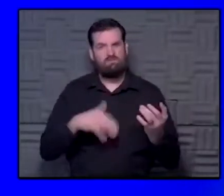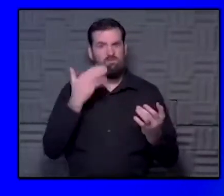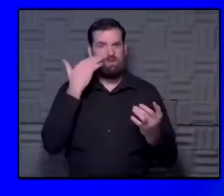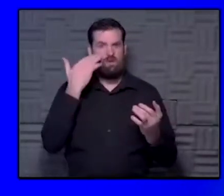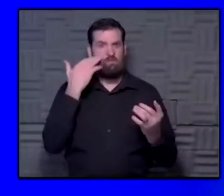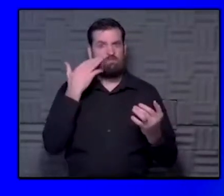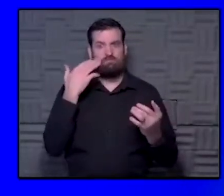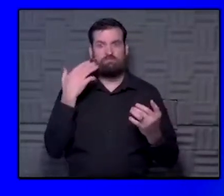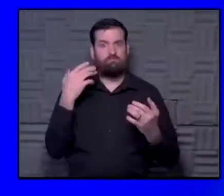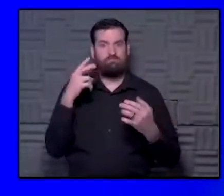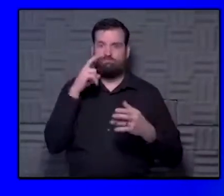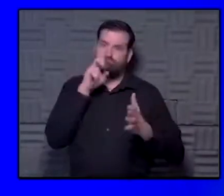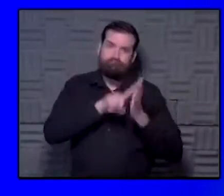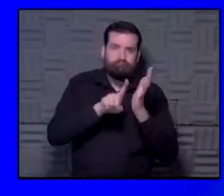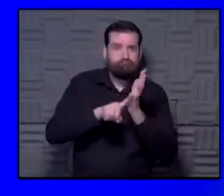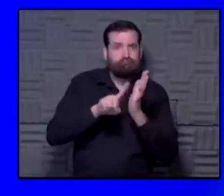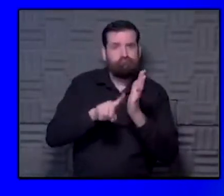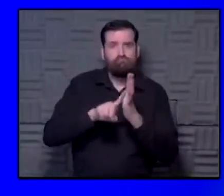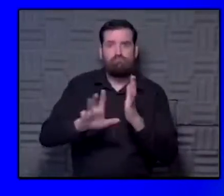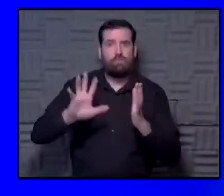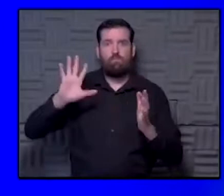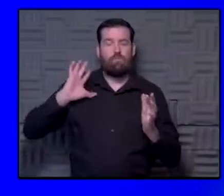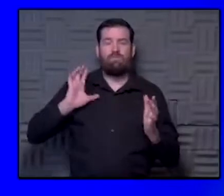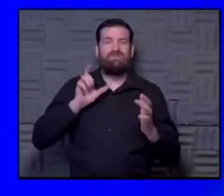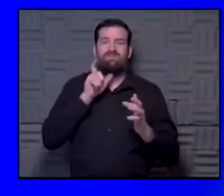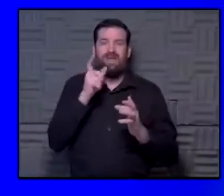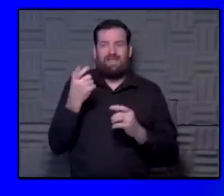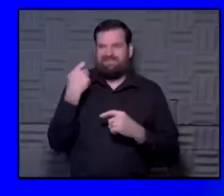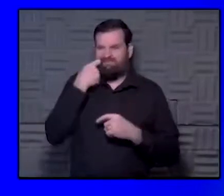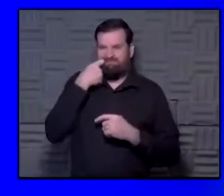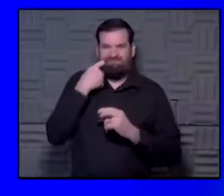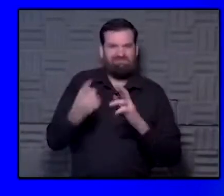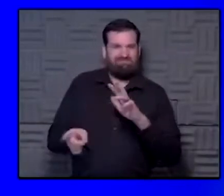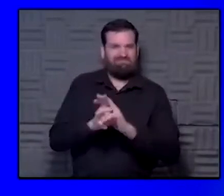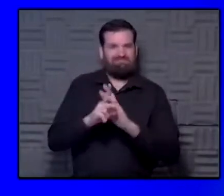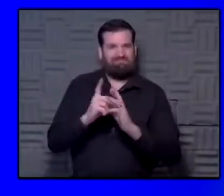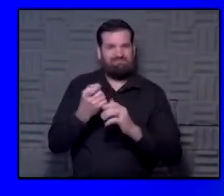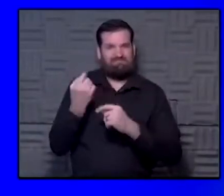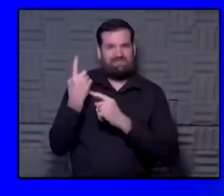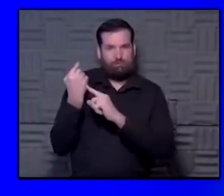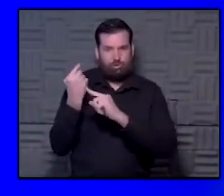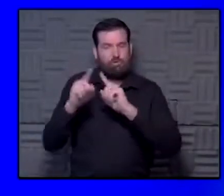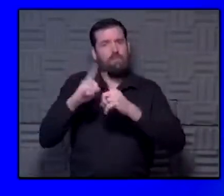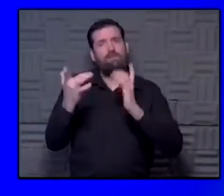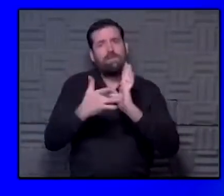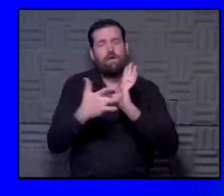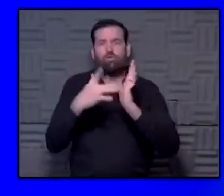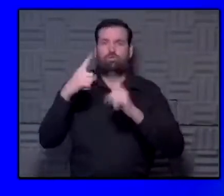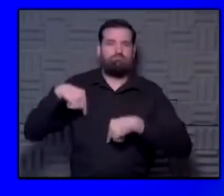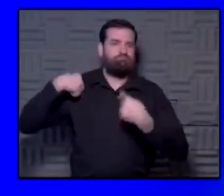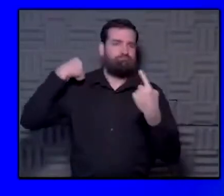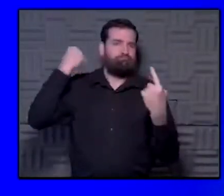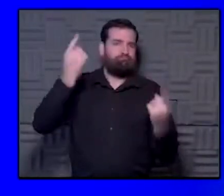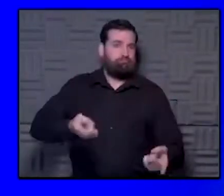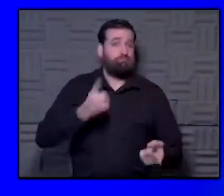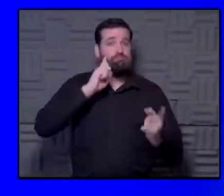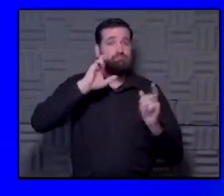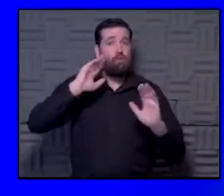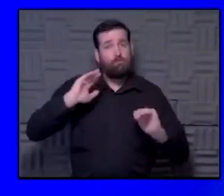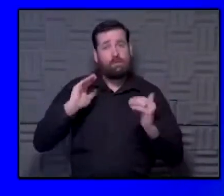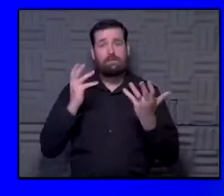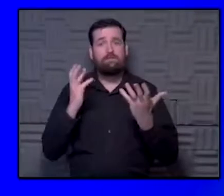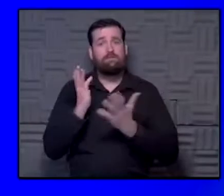have been looked at before, and it didn't just come out last year, but the technology itself has been around. So hopefully that will